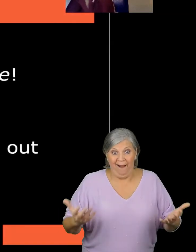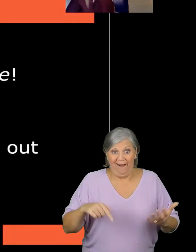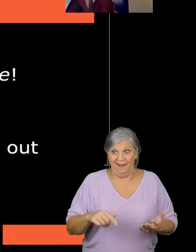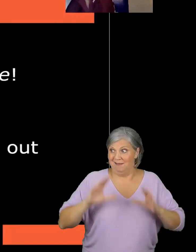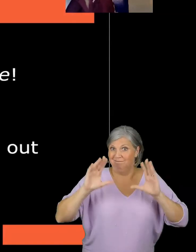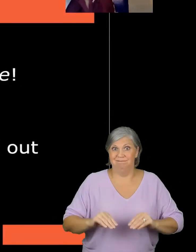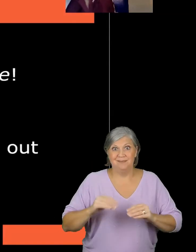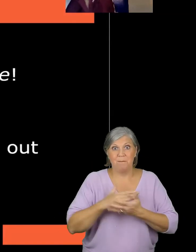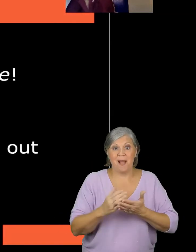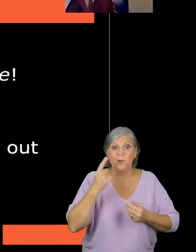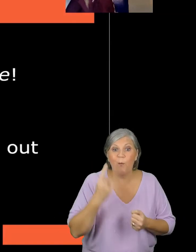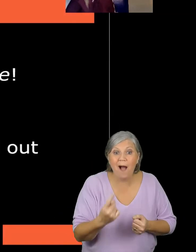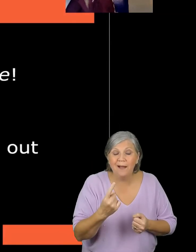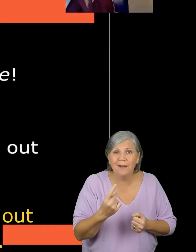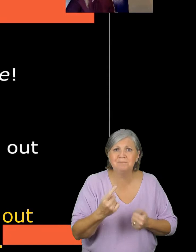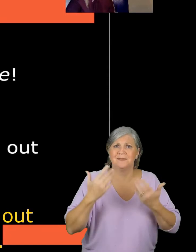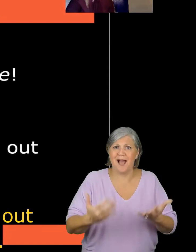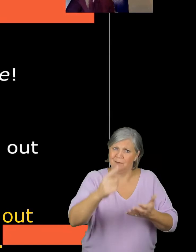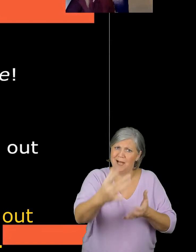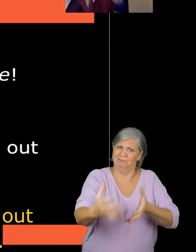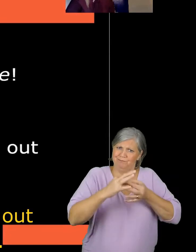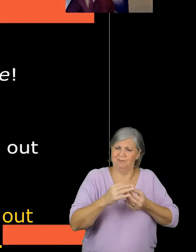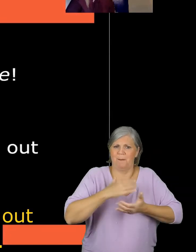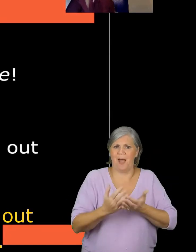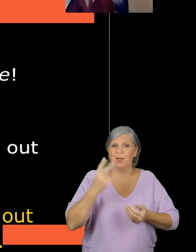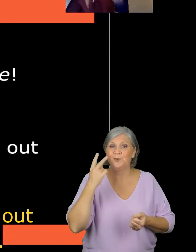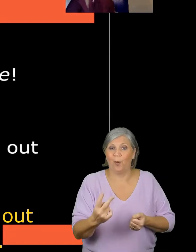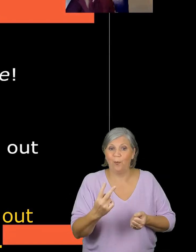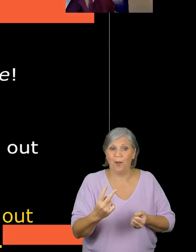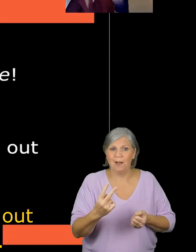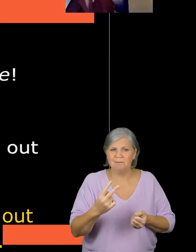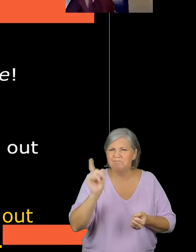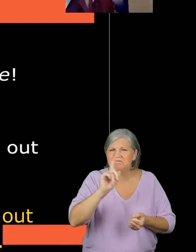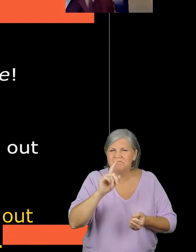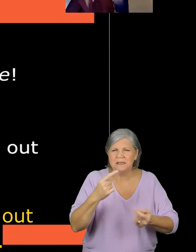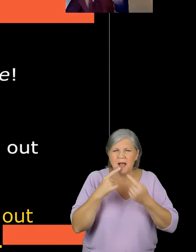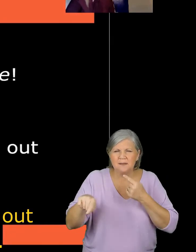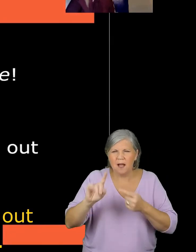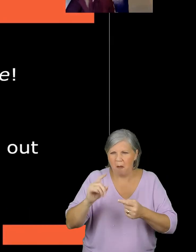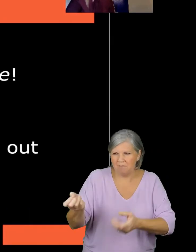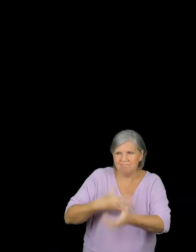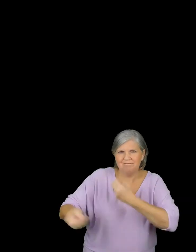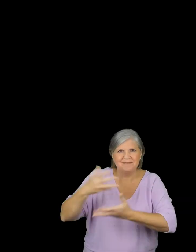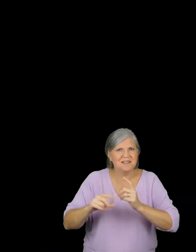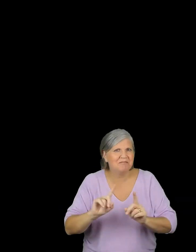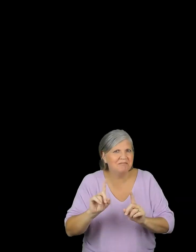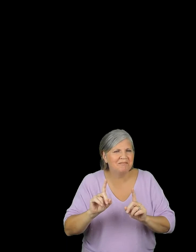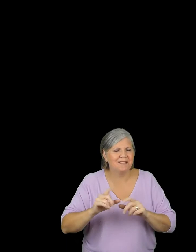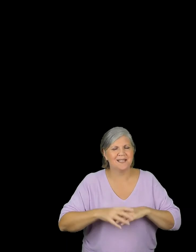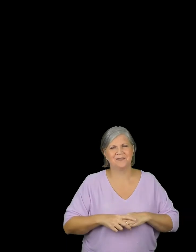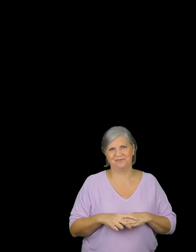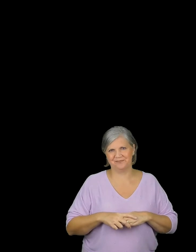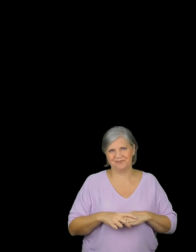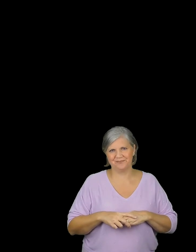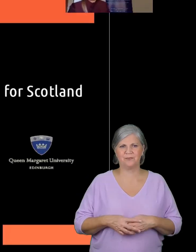That brings us to the end of part 1. Join us in part 2 to find out what all this data tells us.